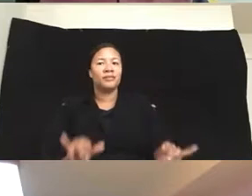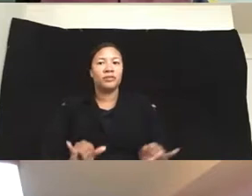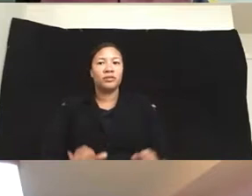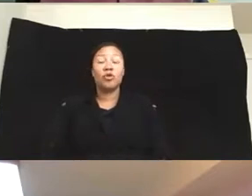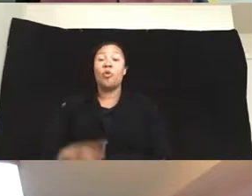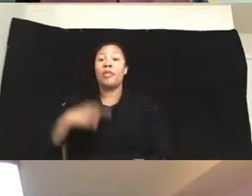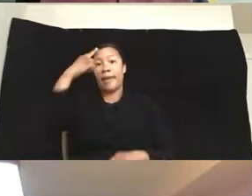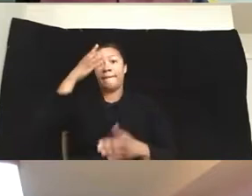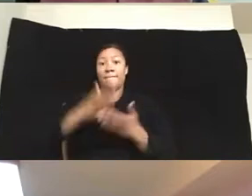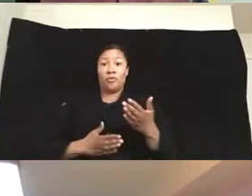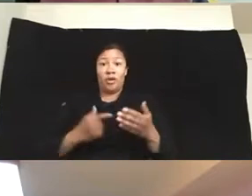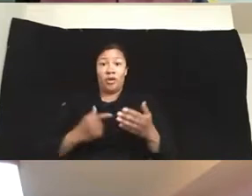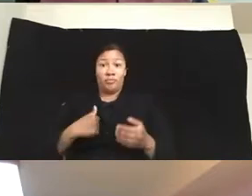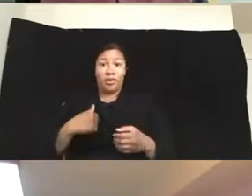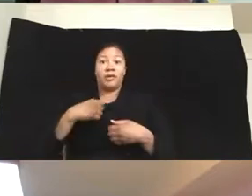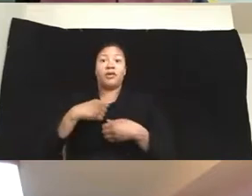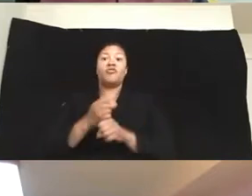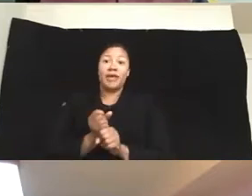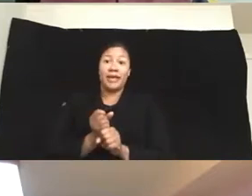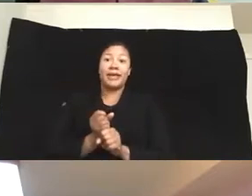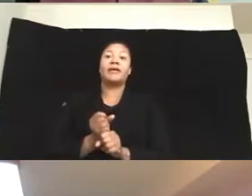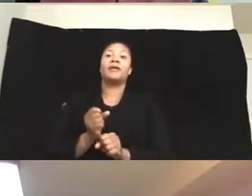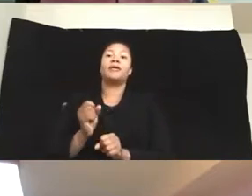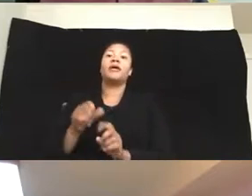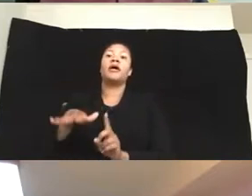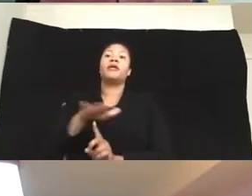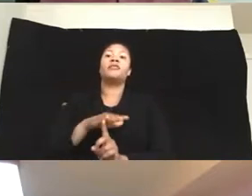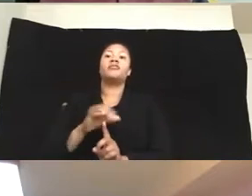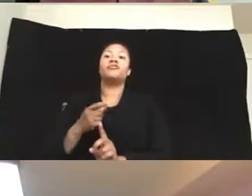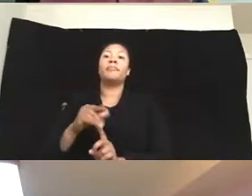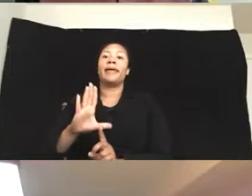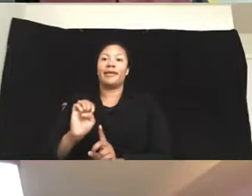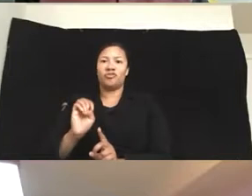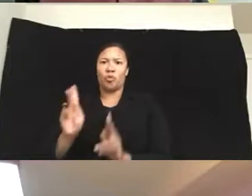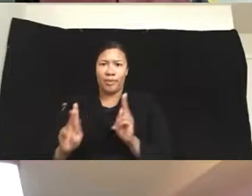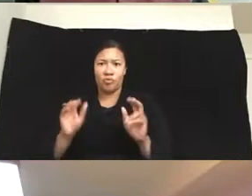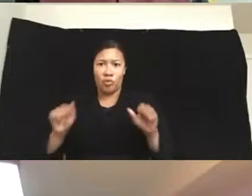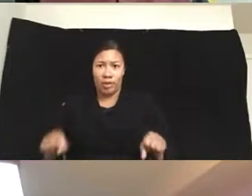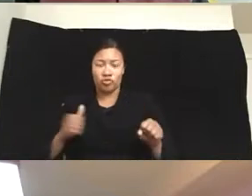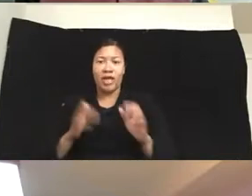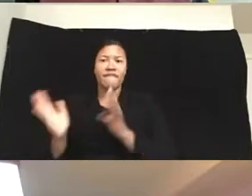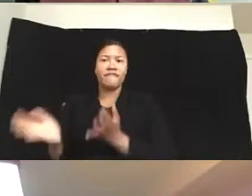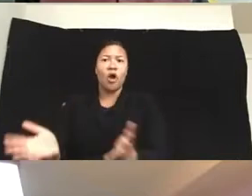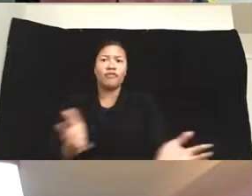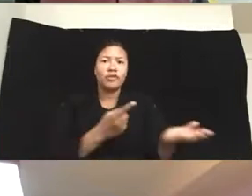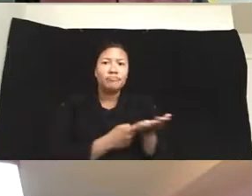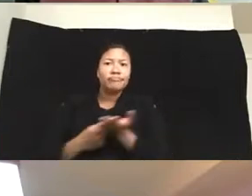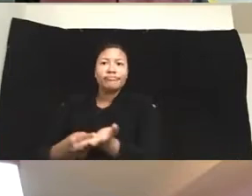a generative space where people are able to have conversations that represent